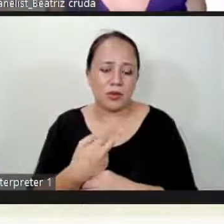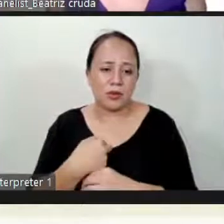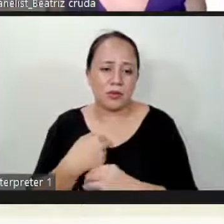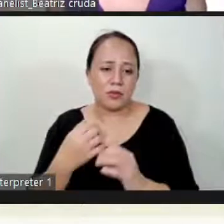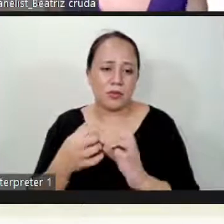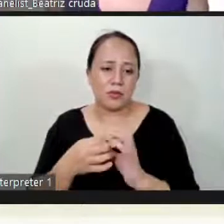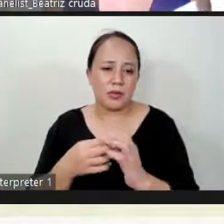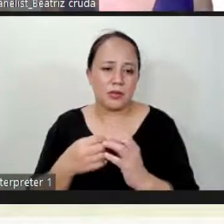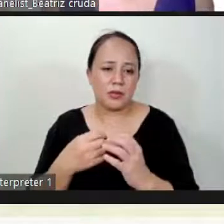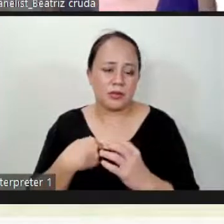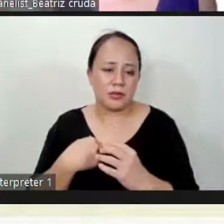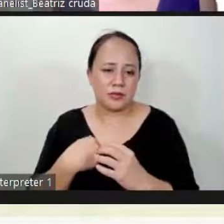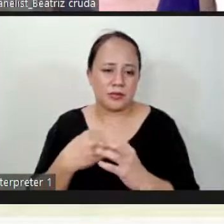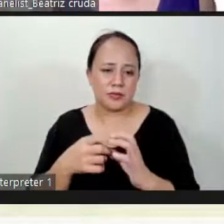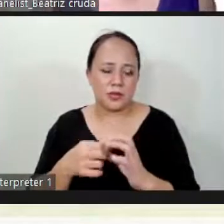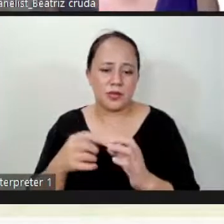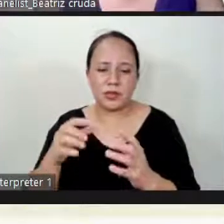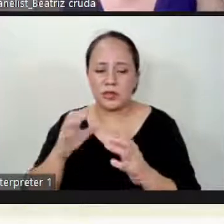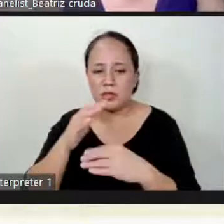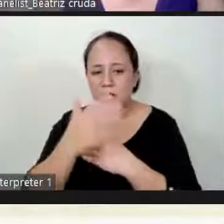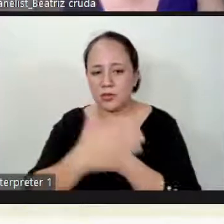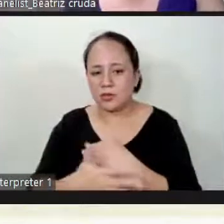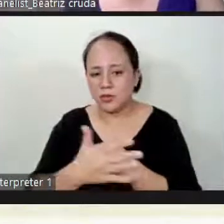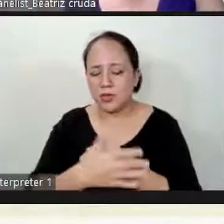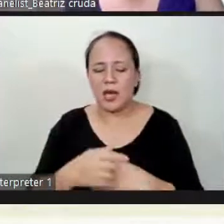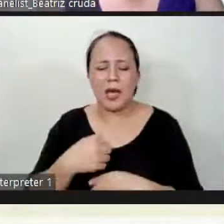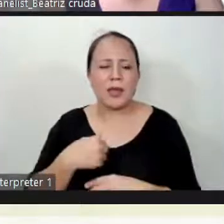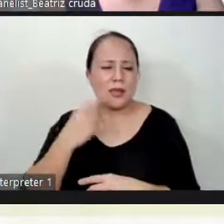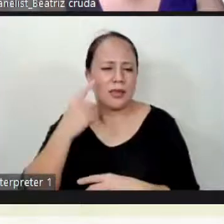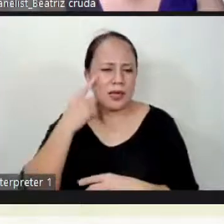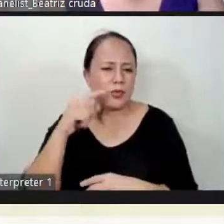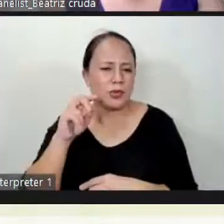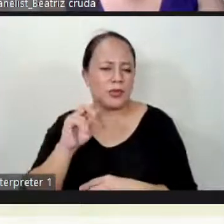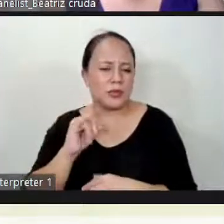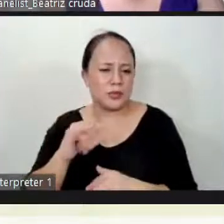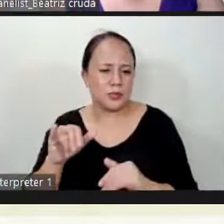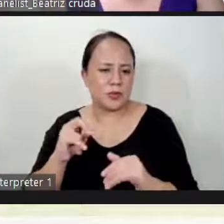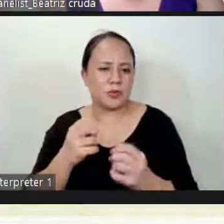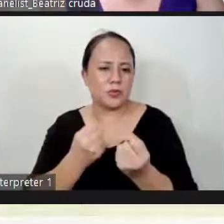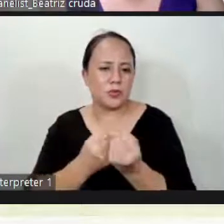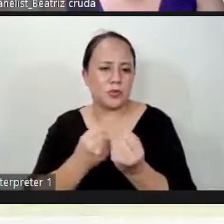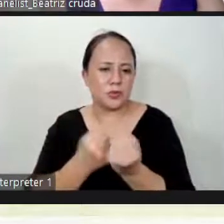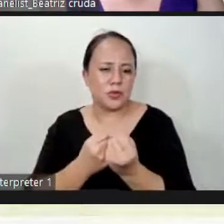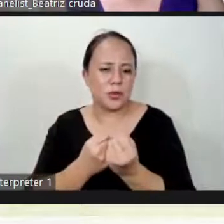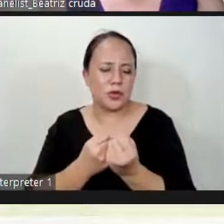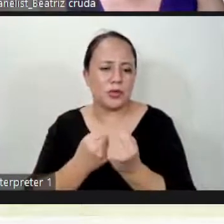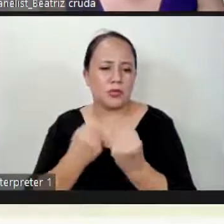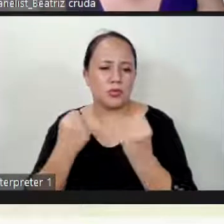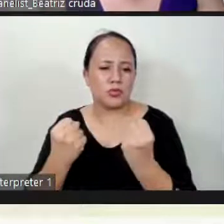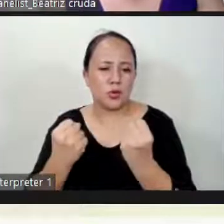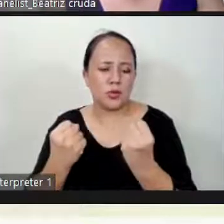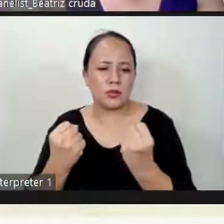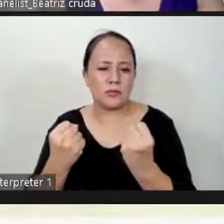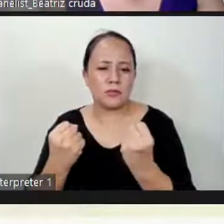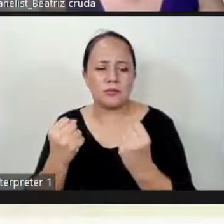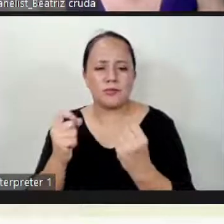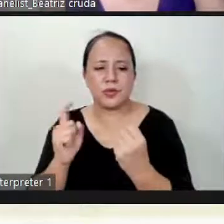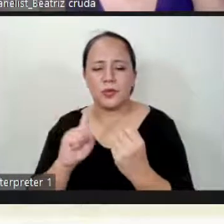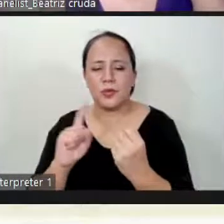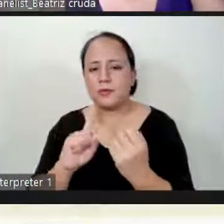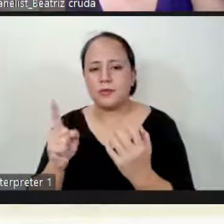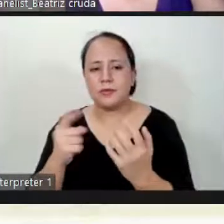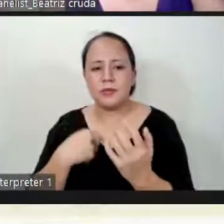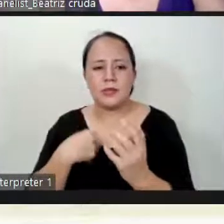population-based cancer registries in the country. And I think we should also support very strongly and strengthen